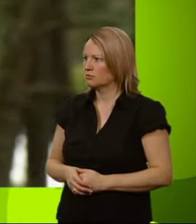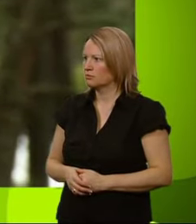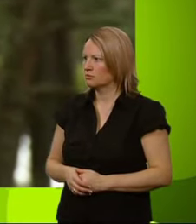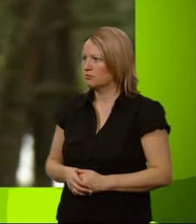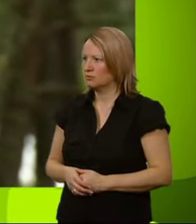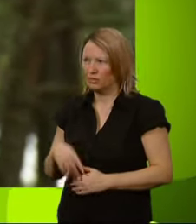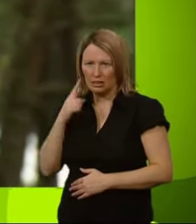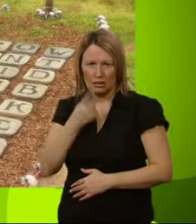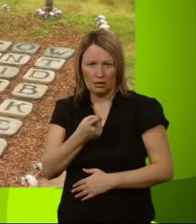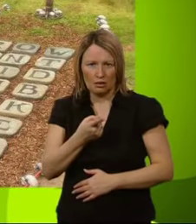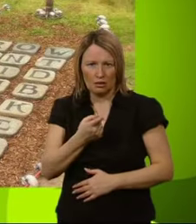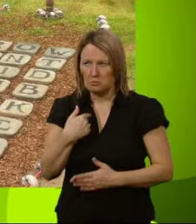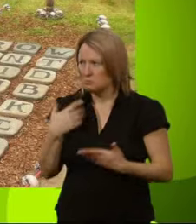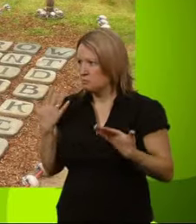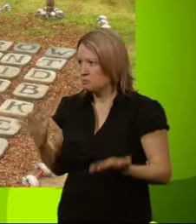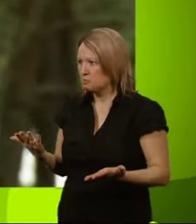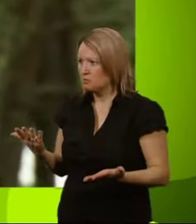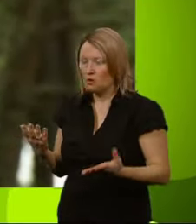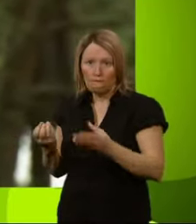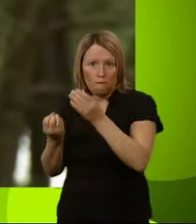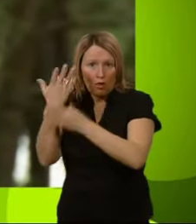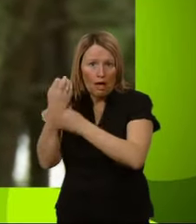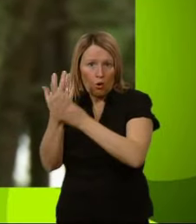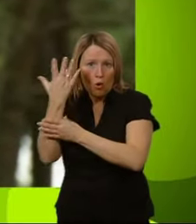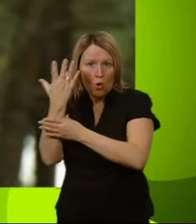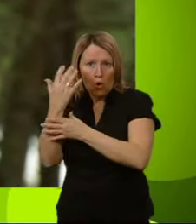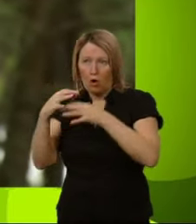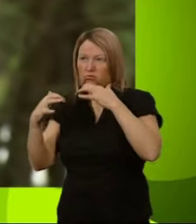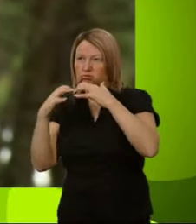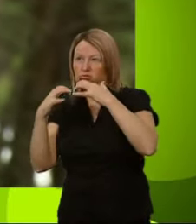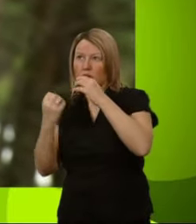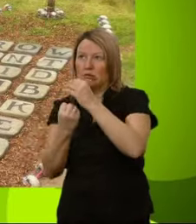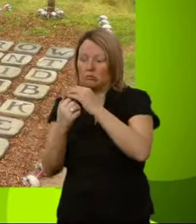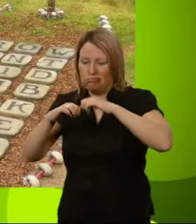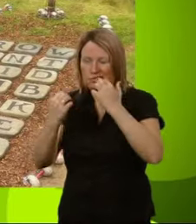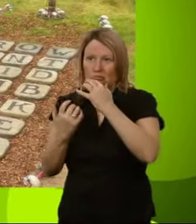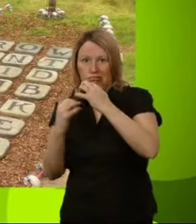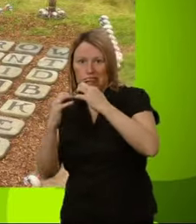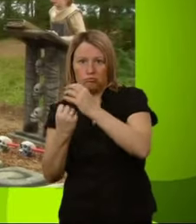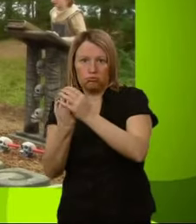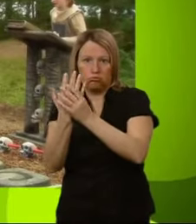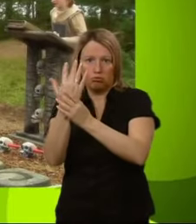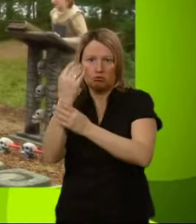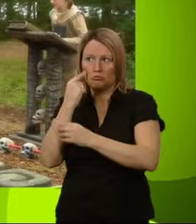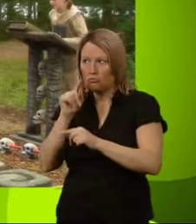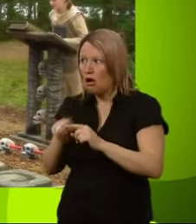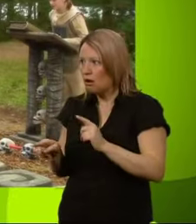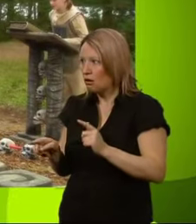What do you think it could be? I don't know. Mantles, volcanoes and crusts as well, yeah. Yeah. Should we try it? Right, V.